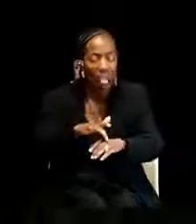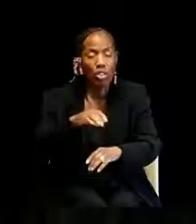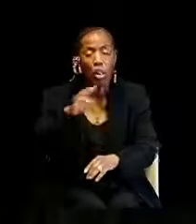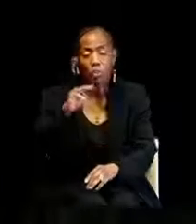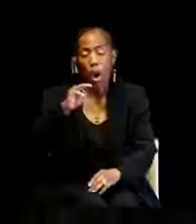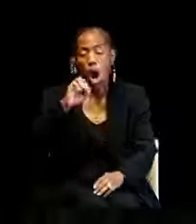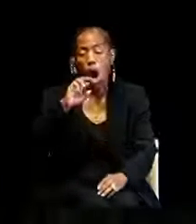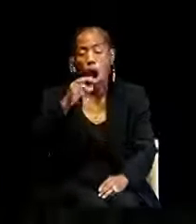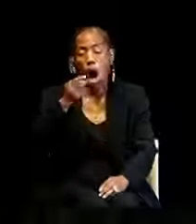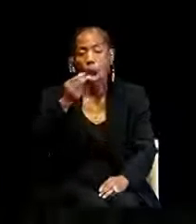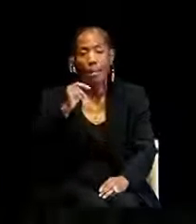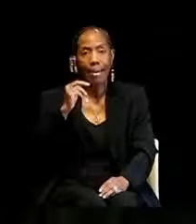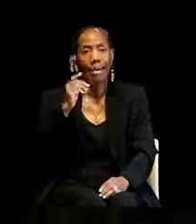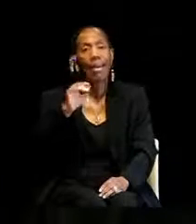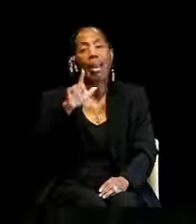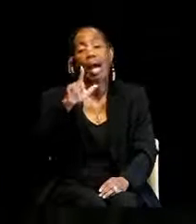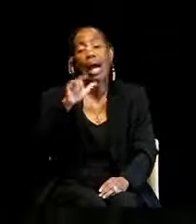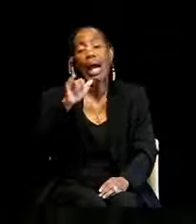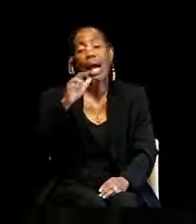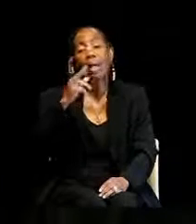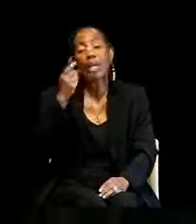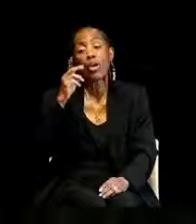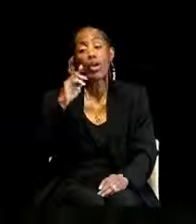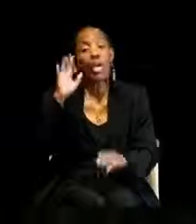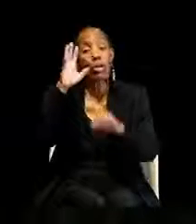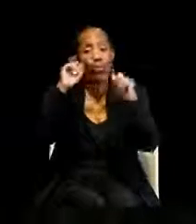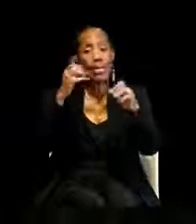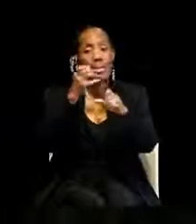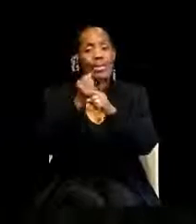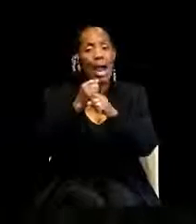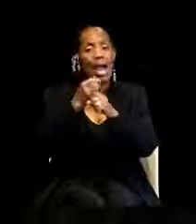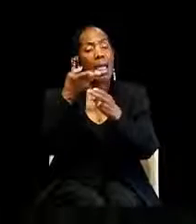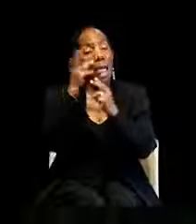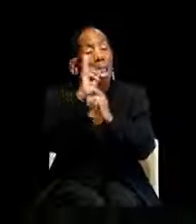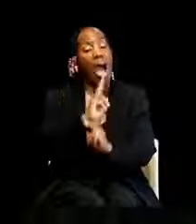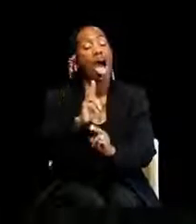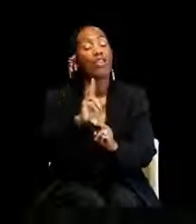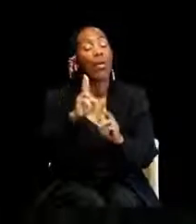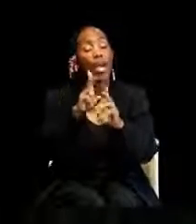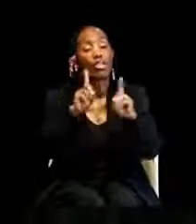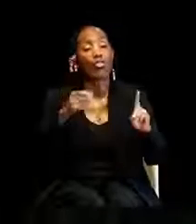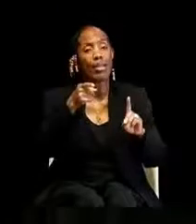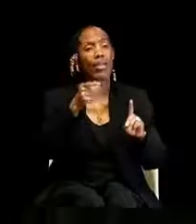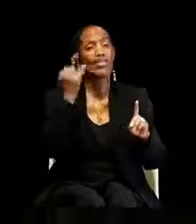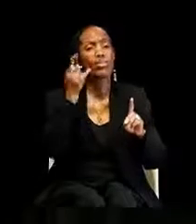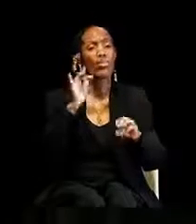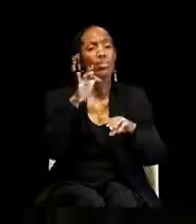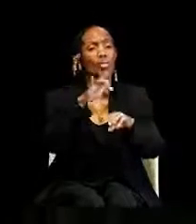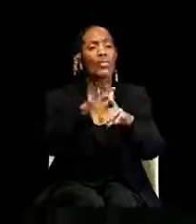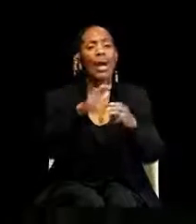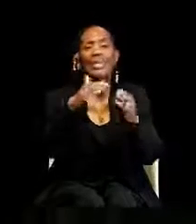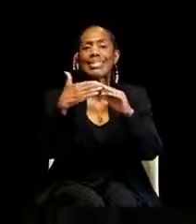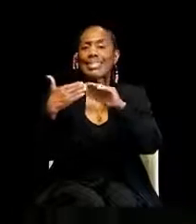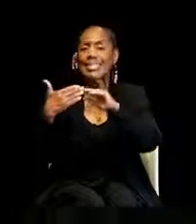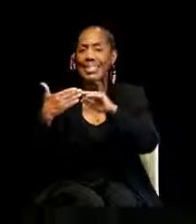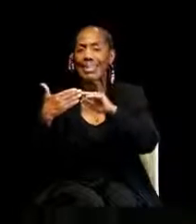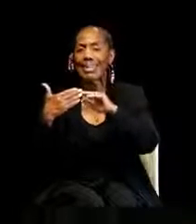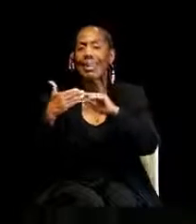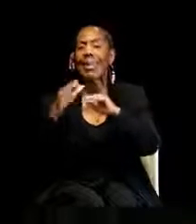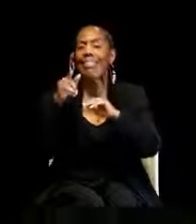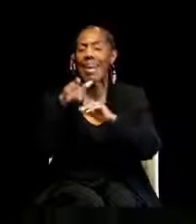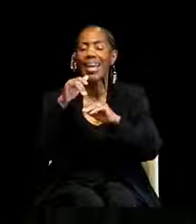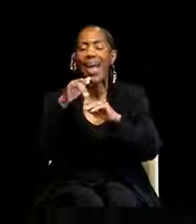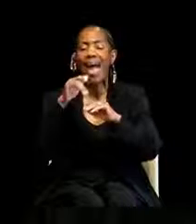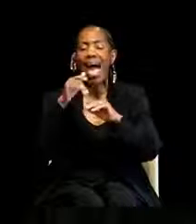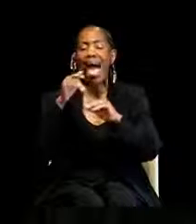degree there. If you went to City, City actually had a Liberian museum. And so as I uncover these